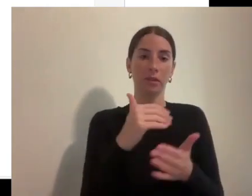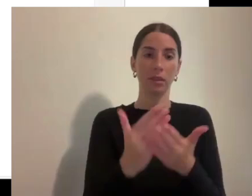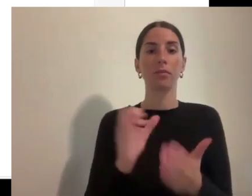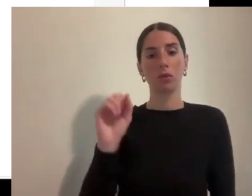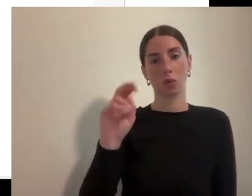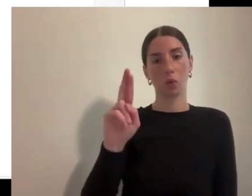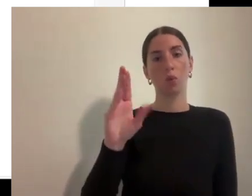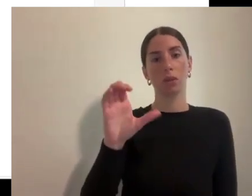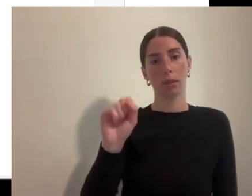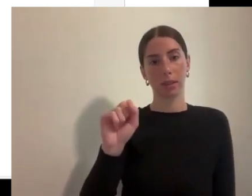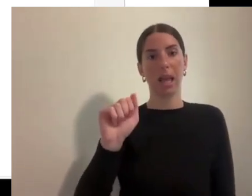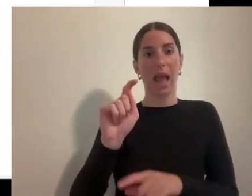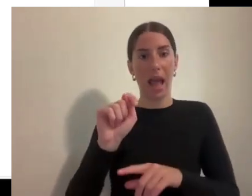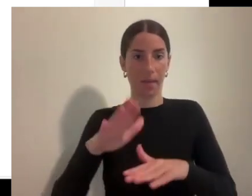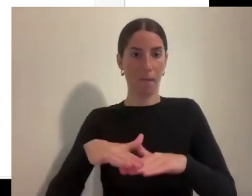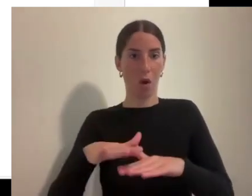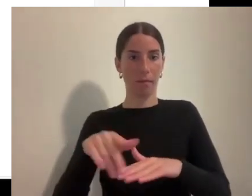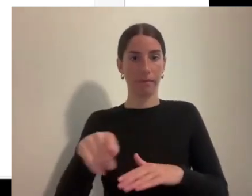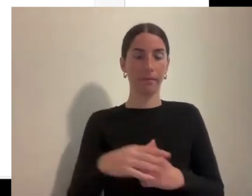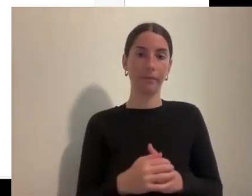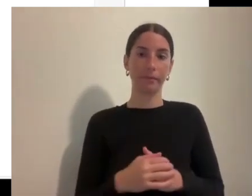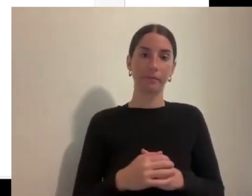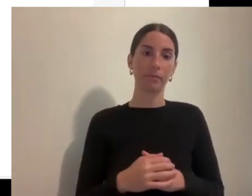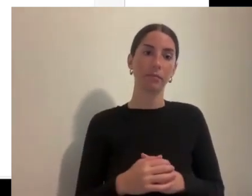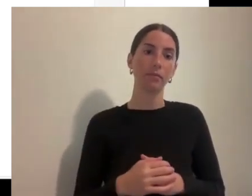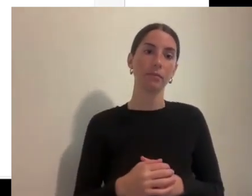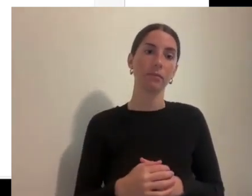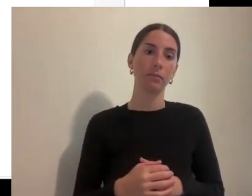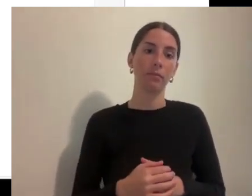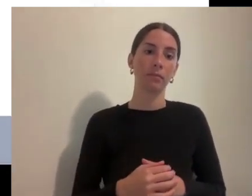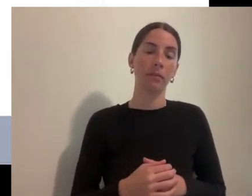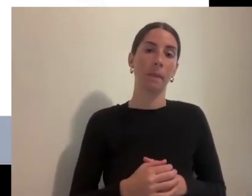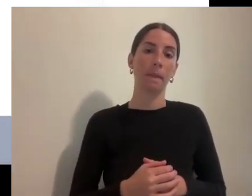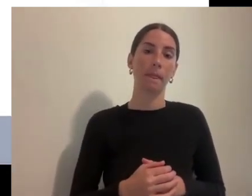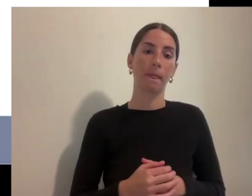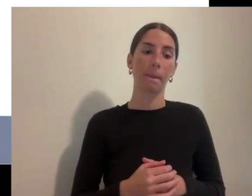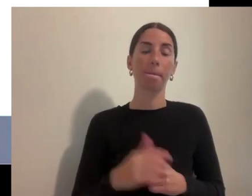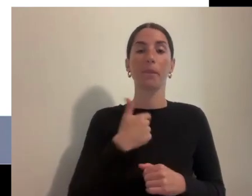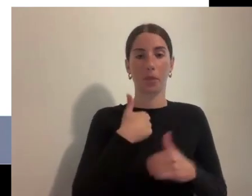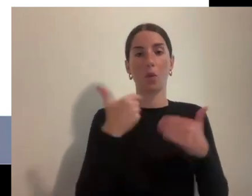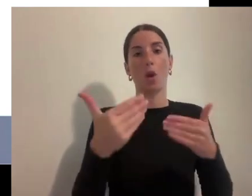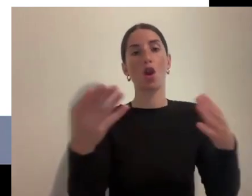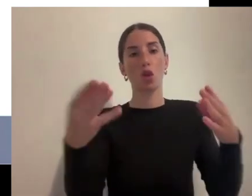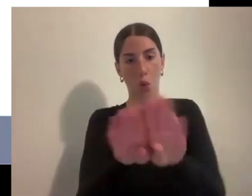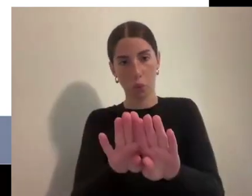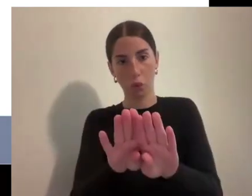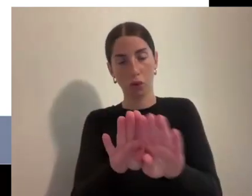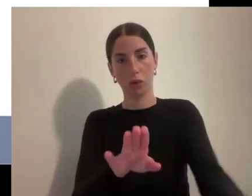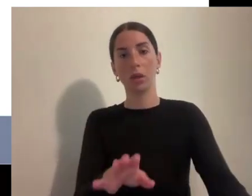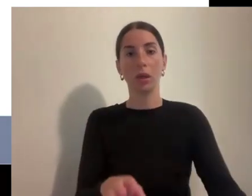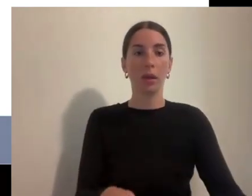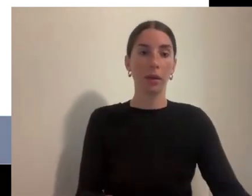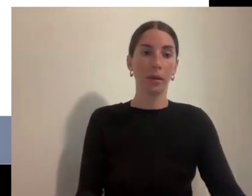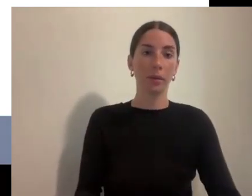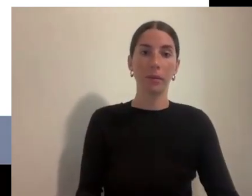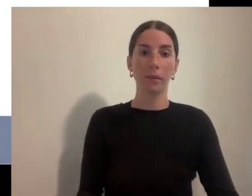there. Now, I'm going to close that and go back to our screen. And how is the